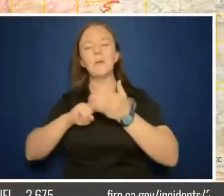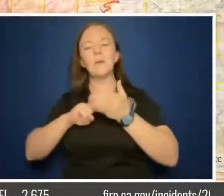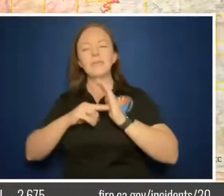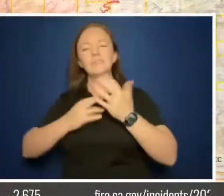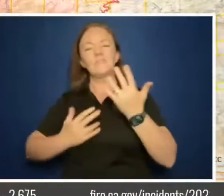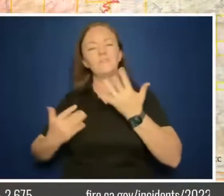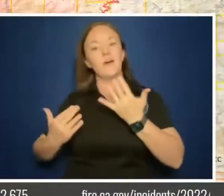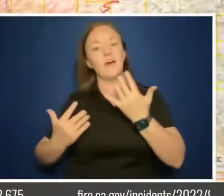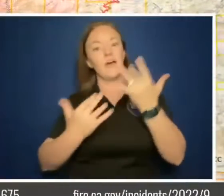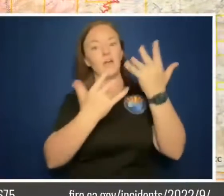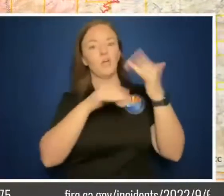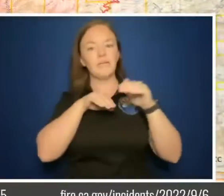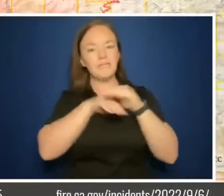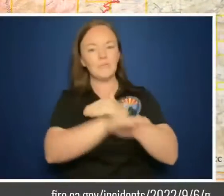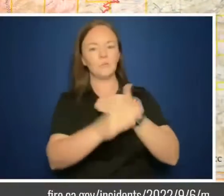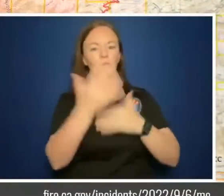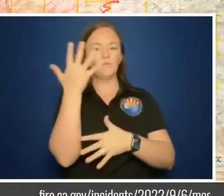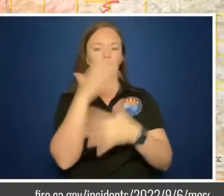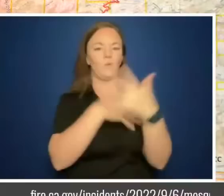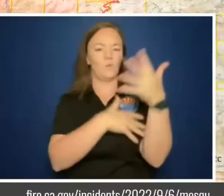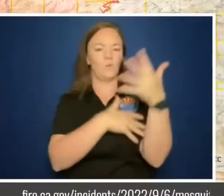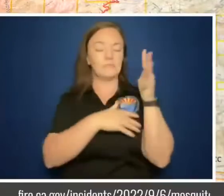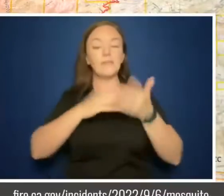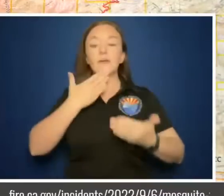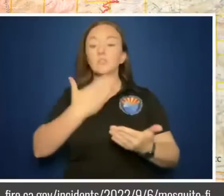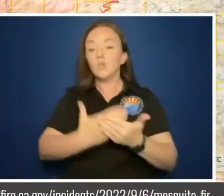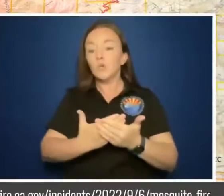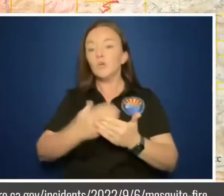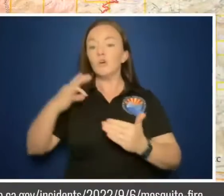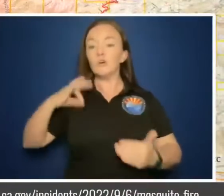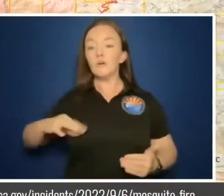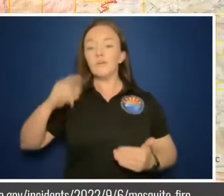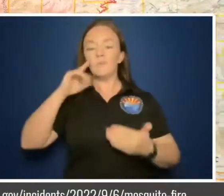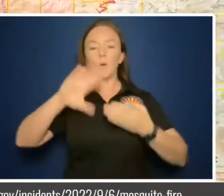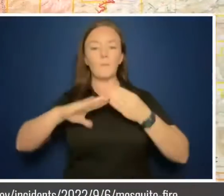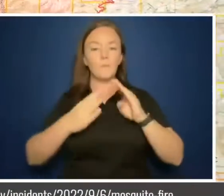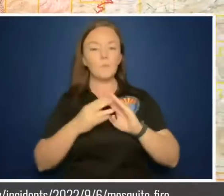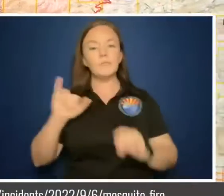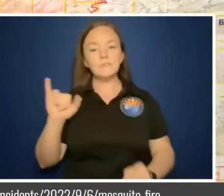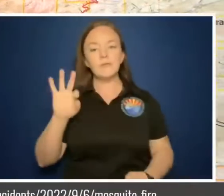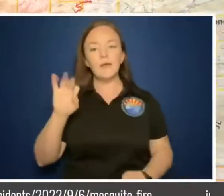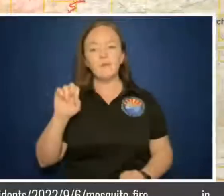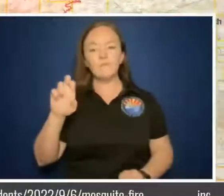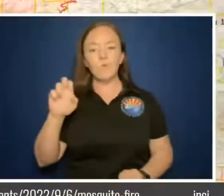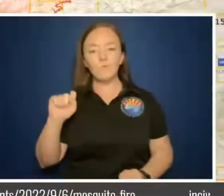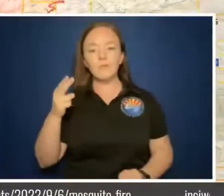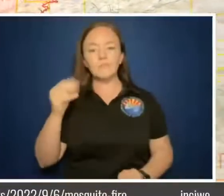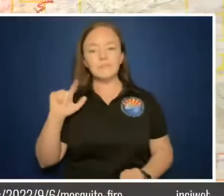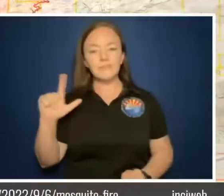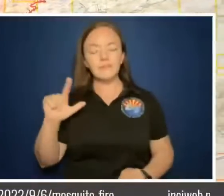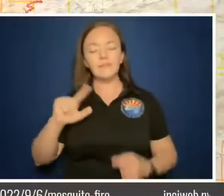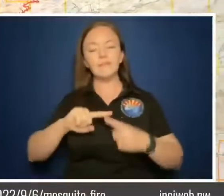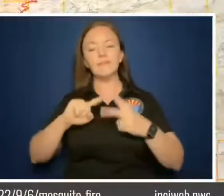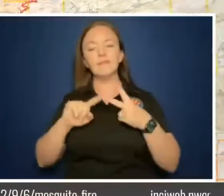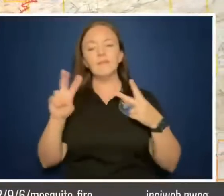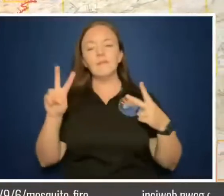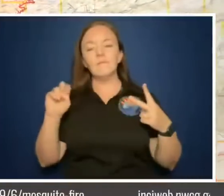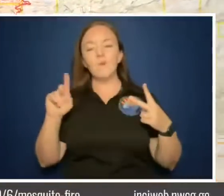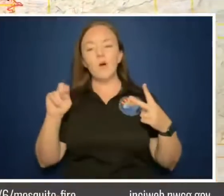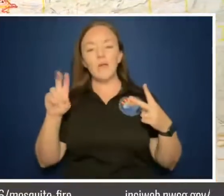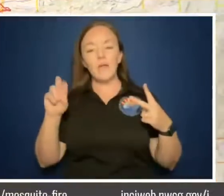good news for the communities such as the Forest Hill, Volcanoville, and Quintet communities.